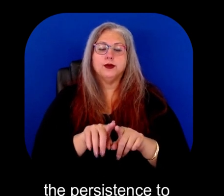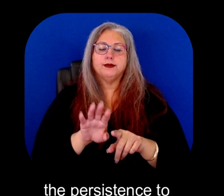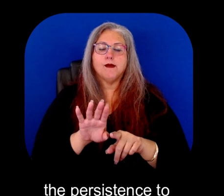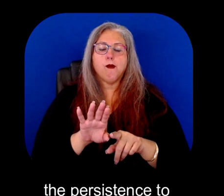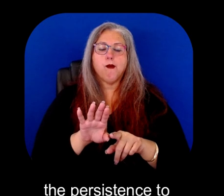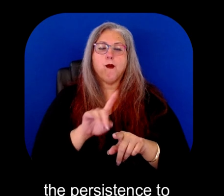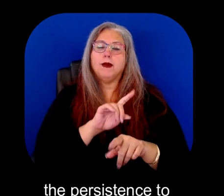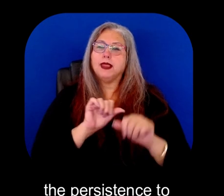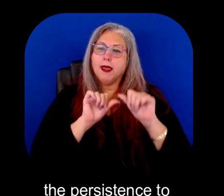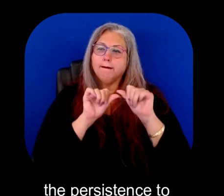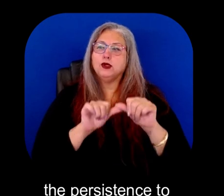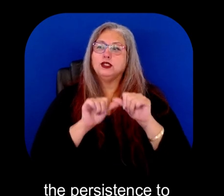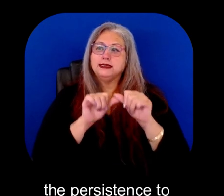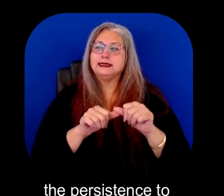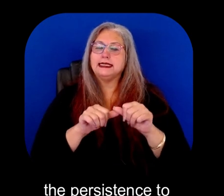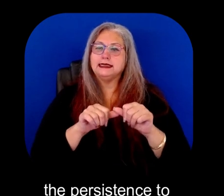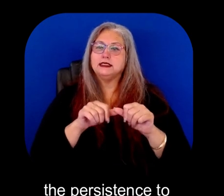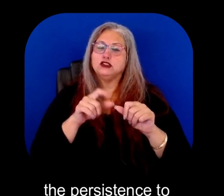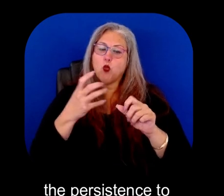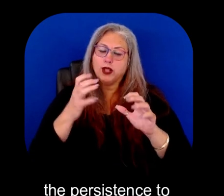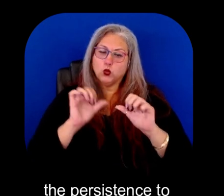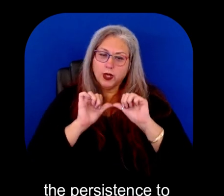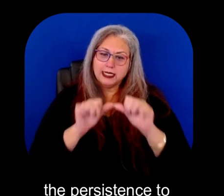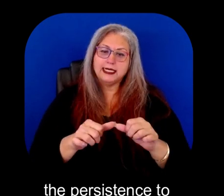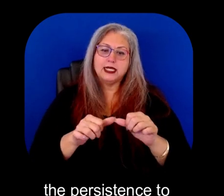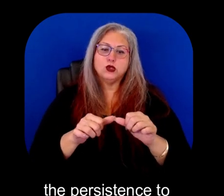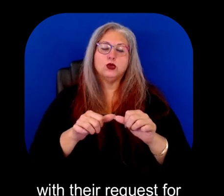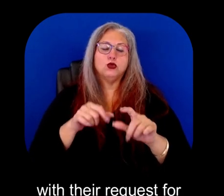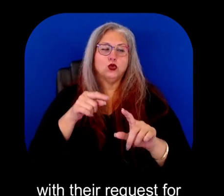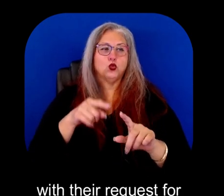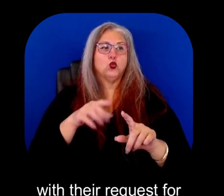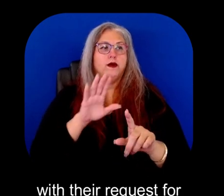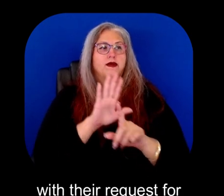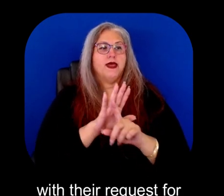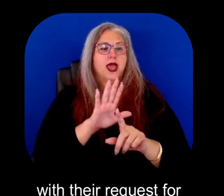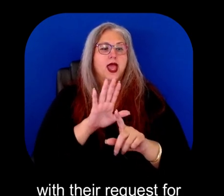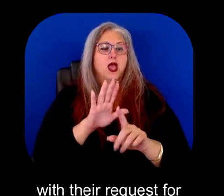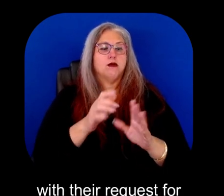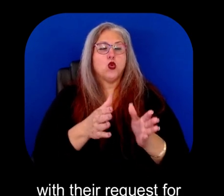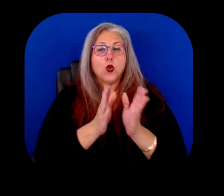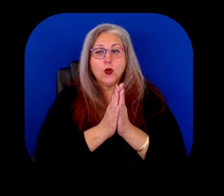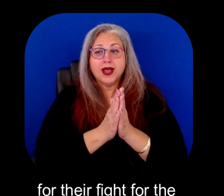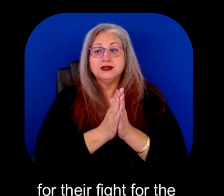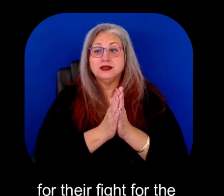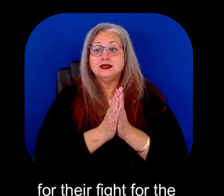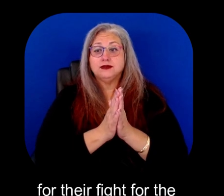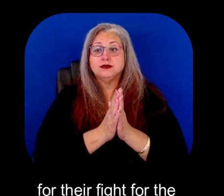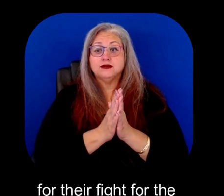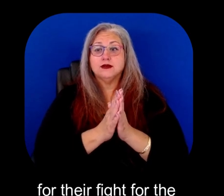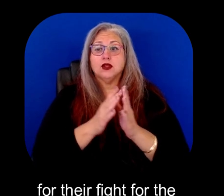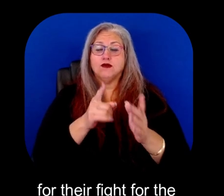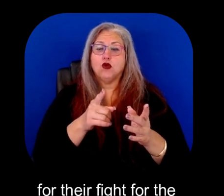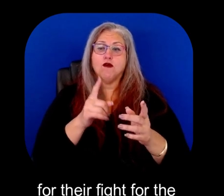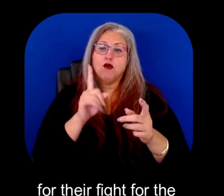the persistence to continue and to continue with their request for